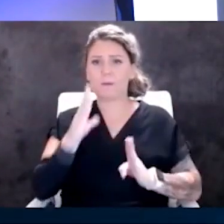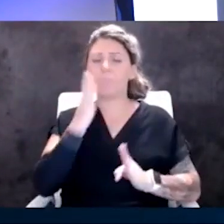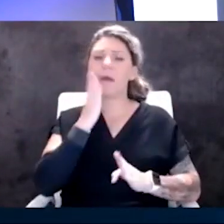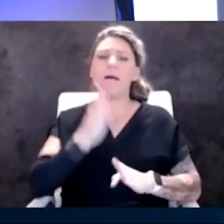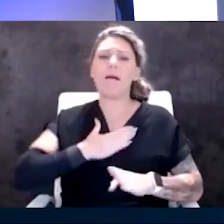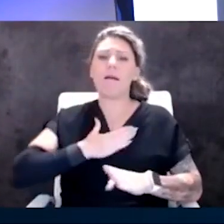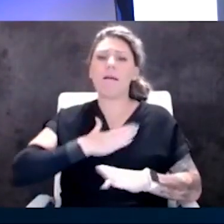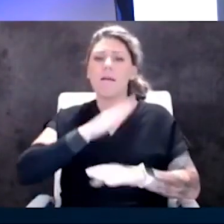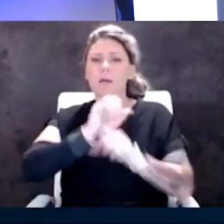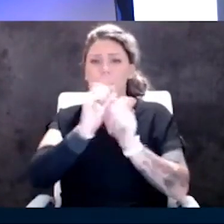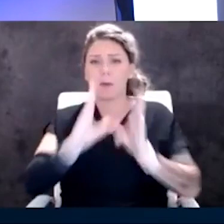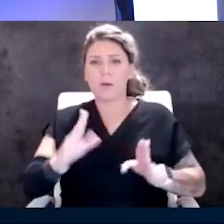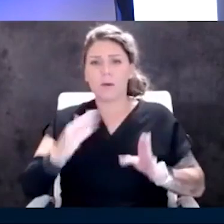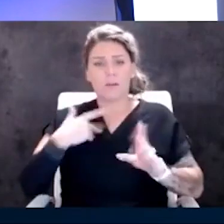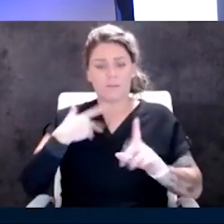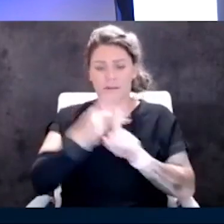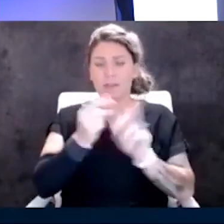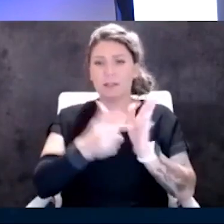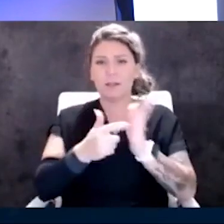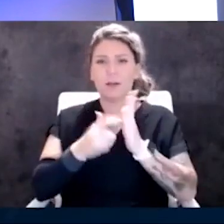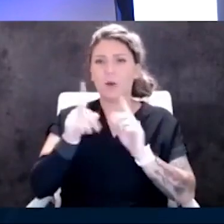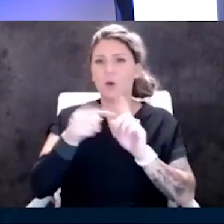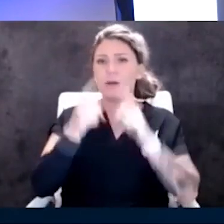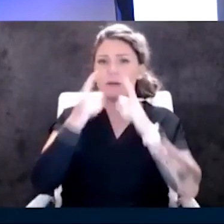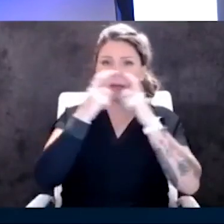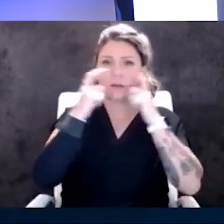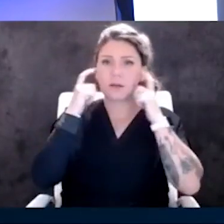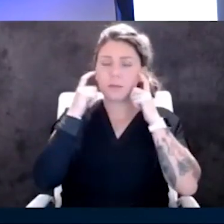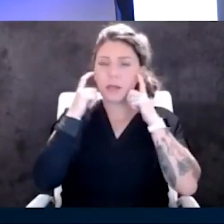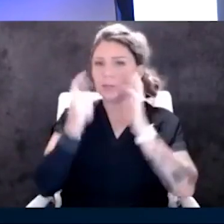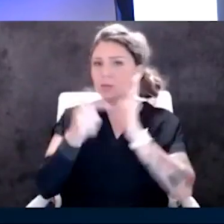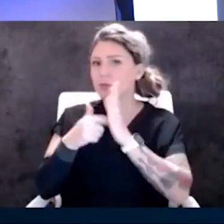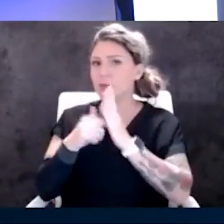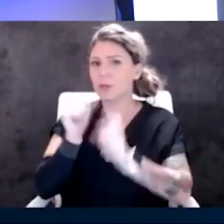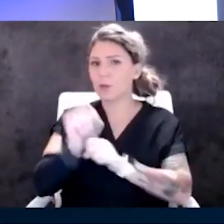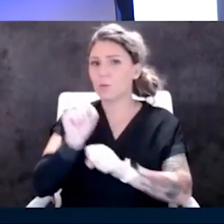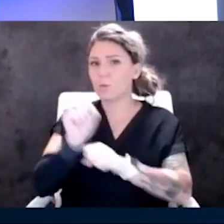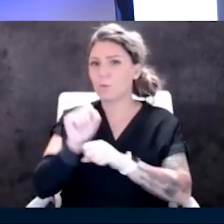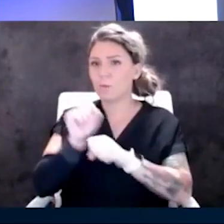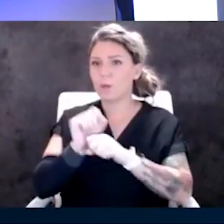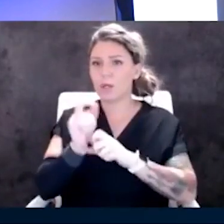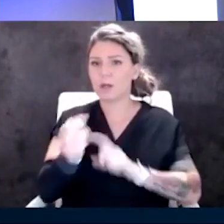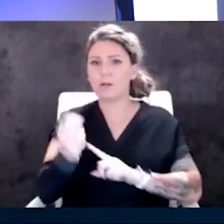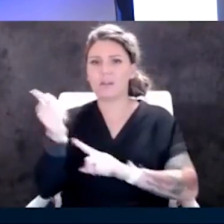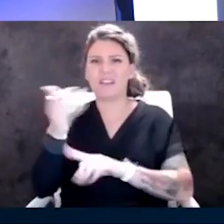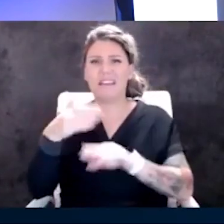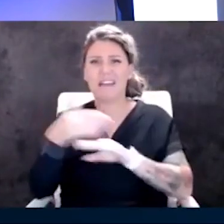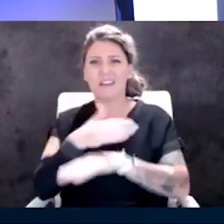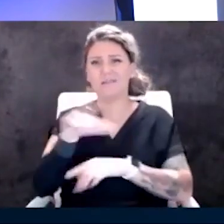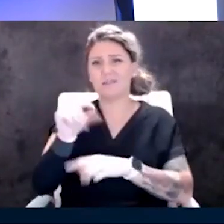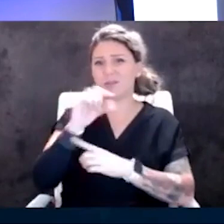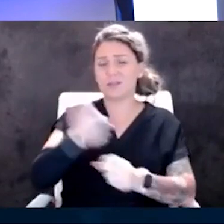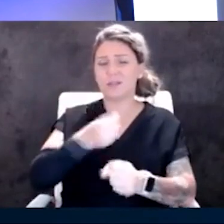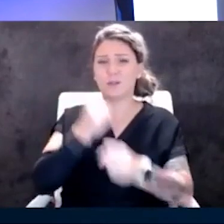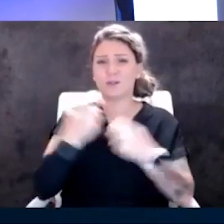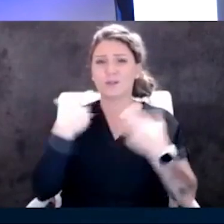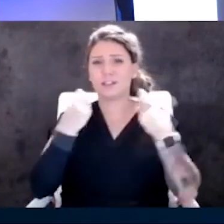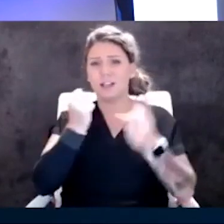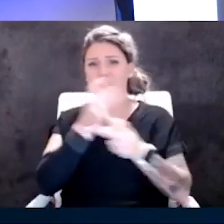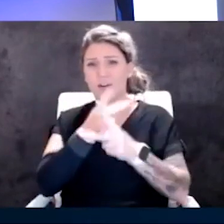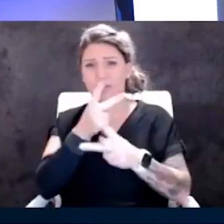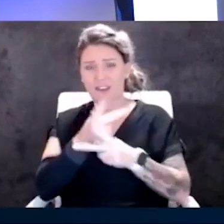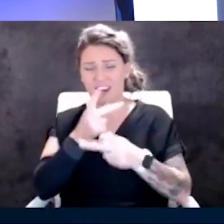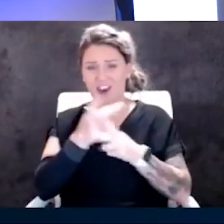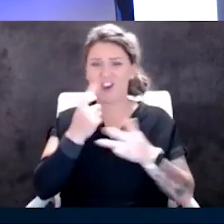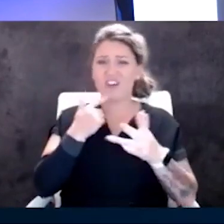we expect the mask requirement at work to go away? After 20 years in healthcare, with my experience, I just don't see that masks will ever go